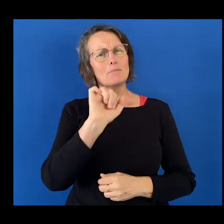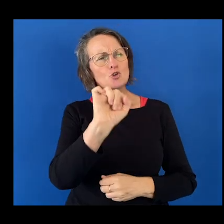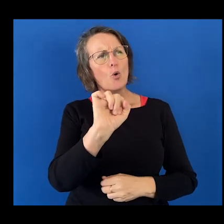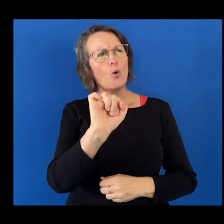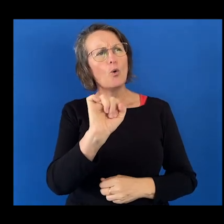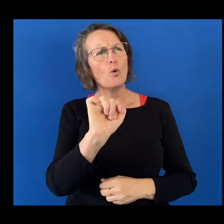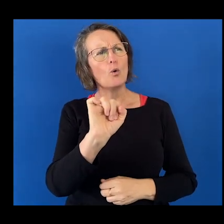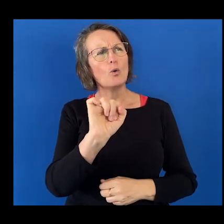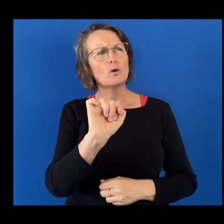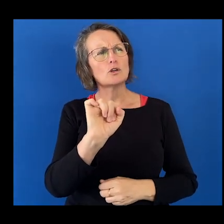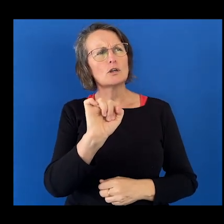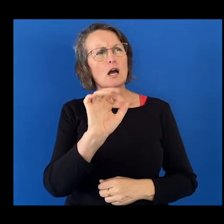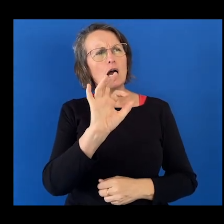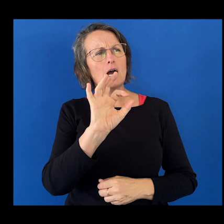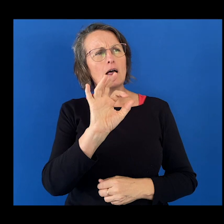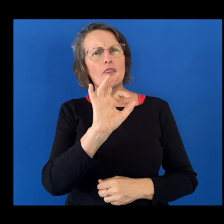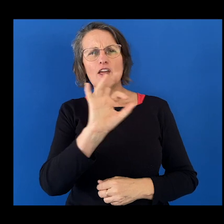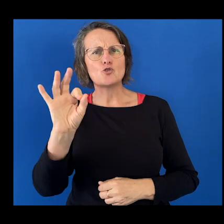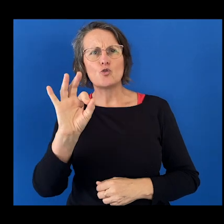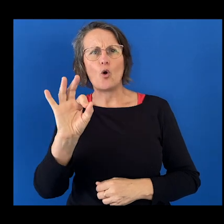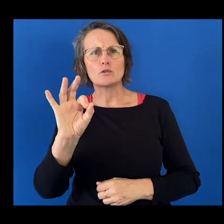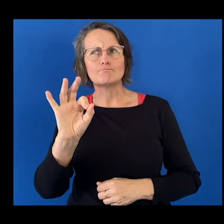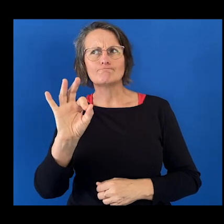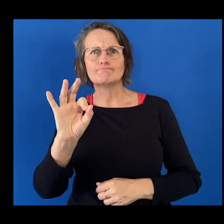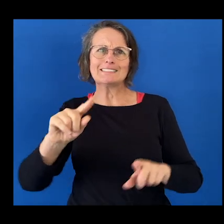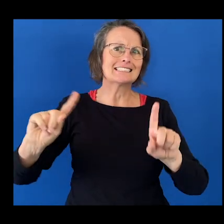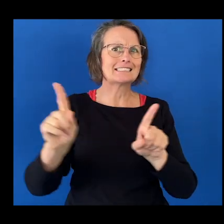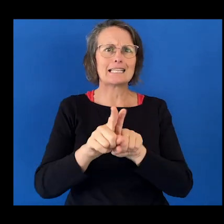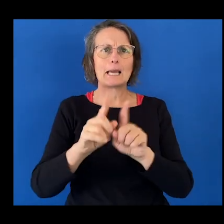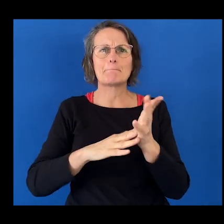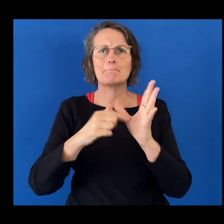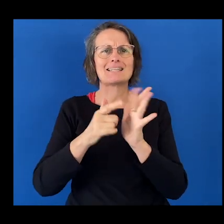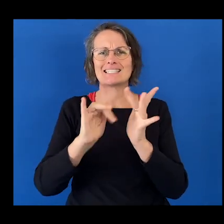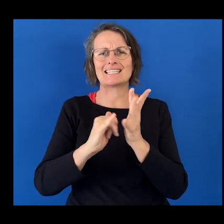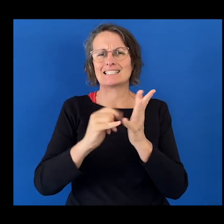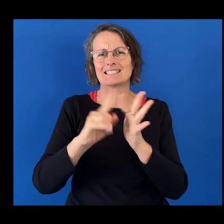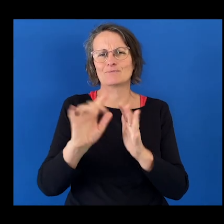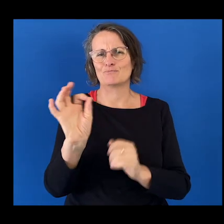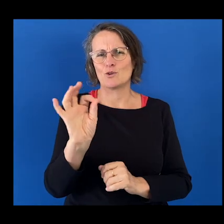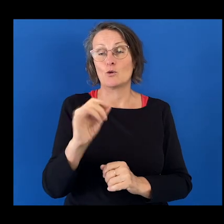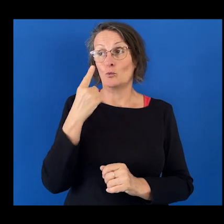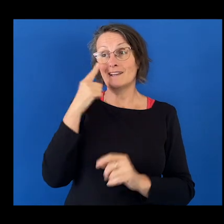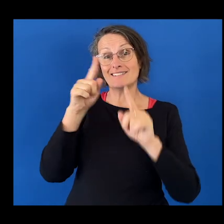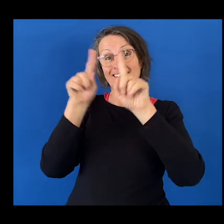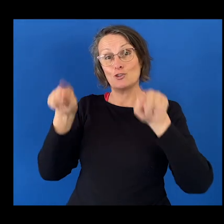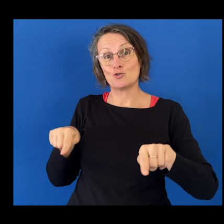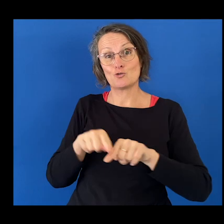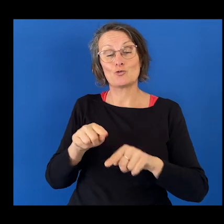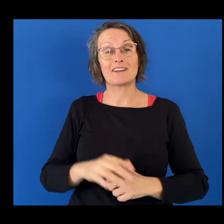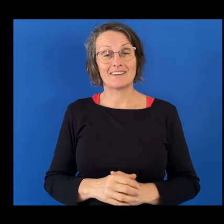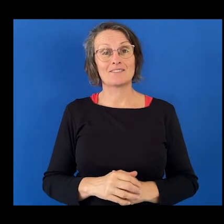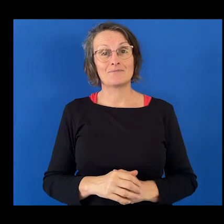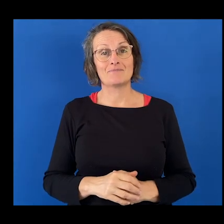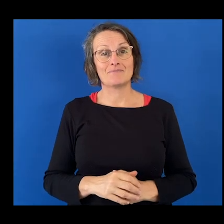something. They're not quotes or direct references to Matisse. They are, and we're seeing on the screen these kind